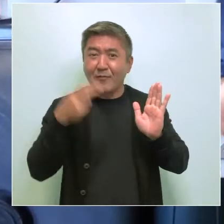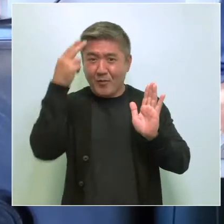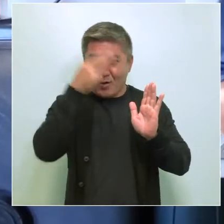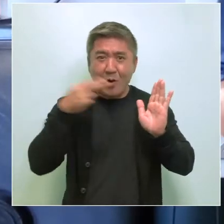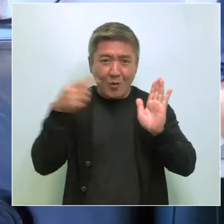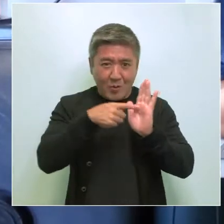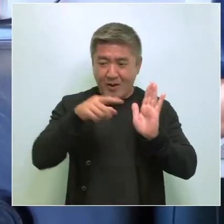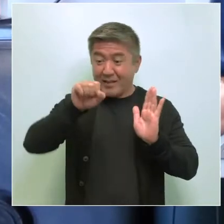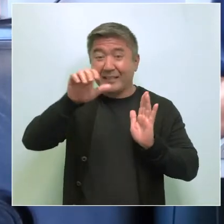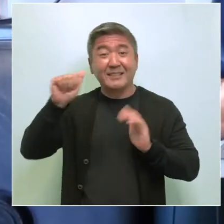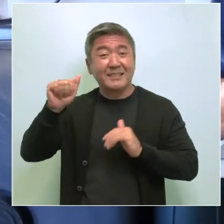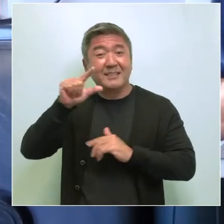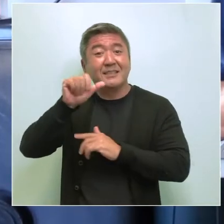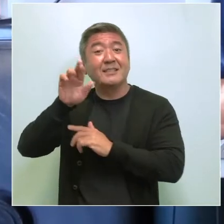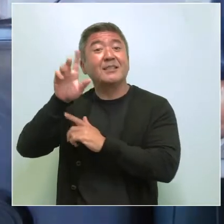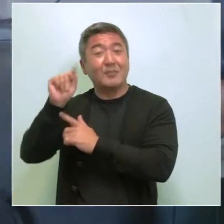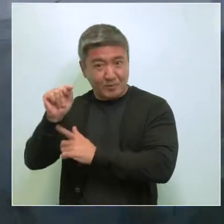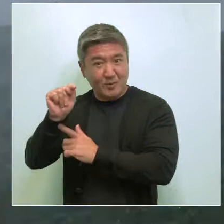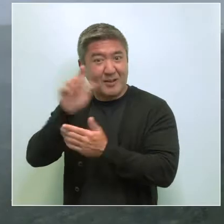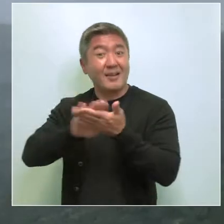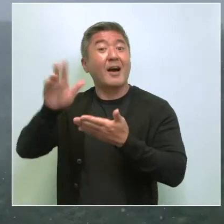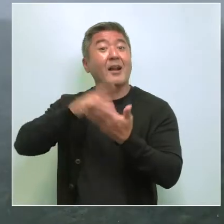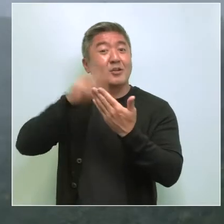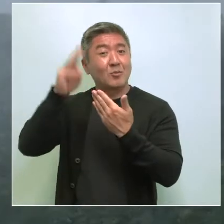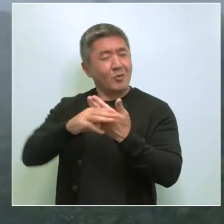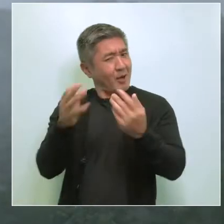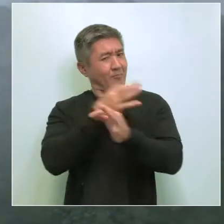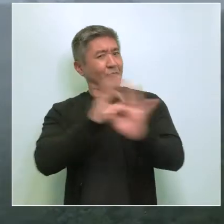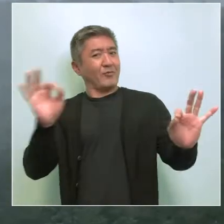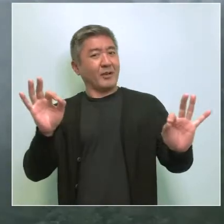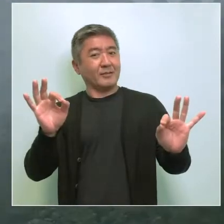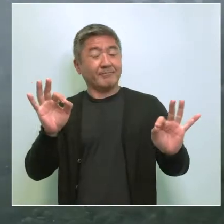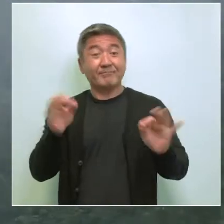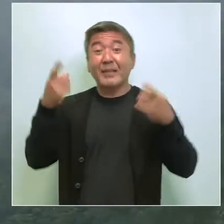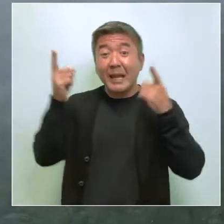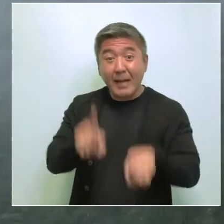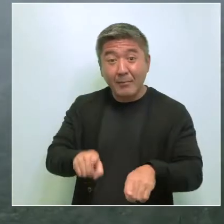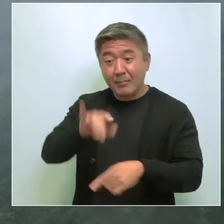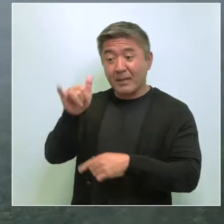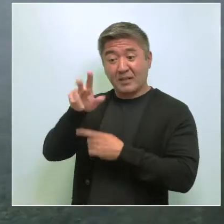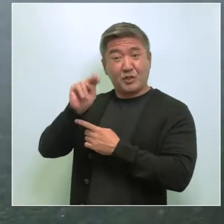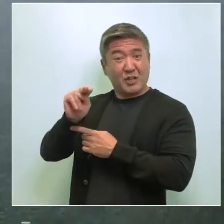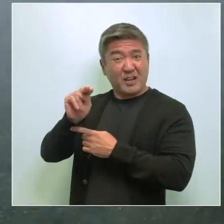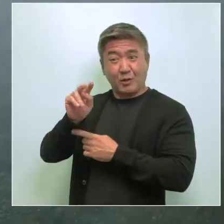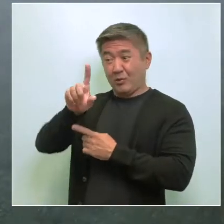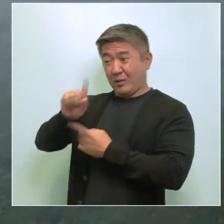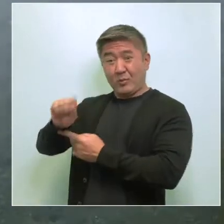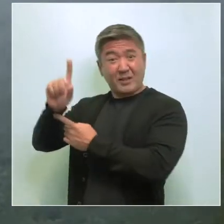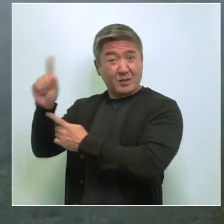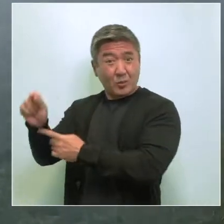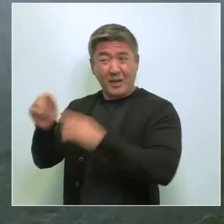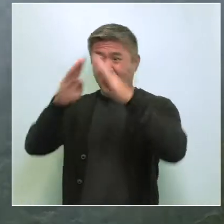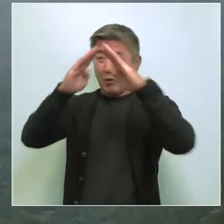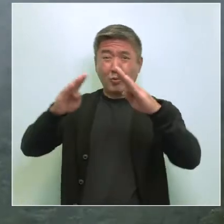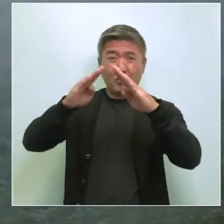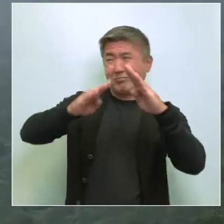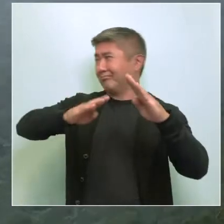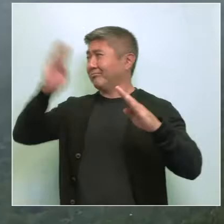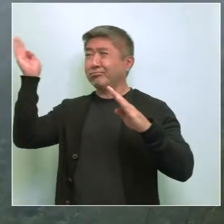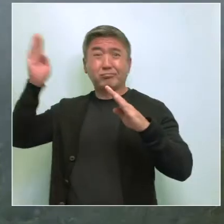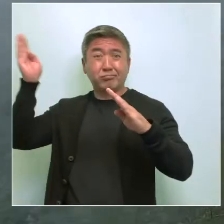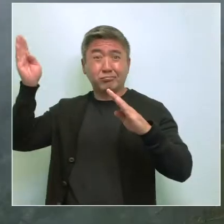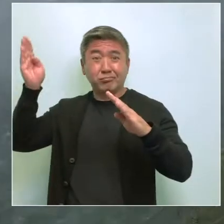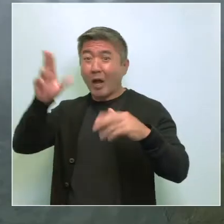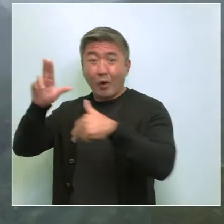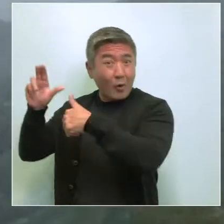Grant College program, and you get a free copy. In January 2020, this roof blew off, and it wasn't even a